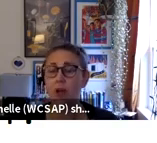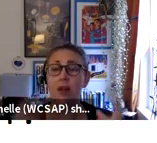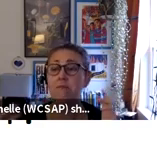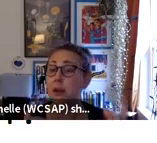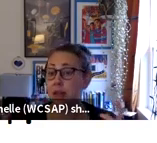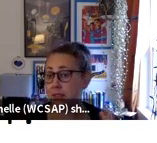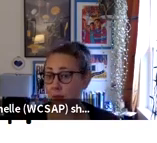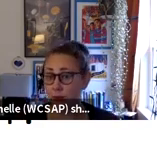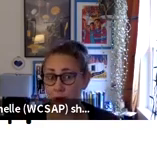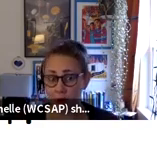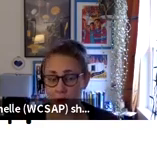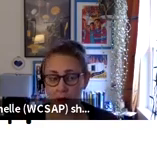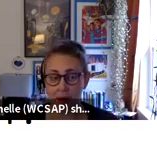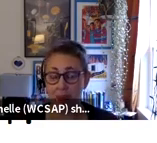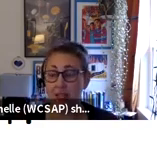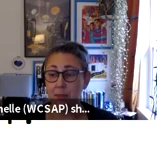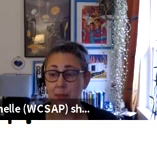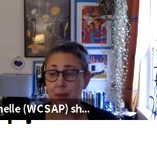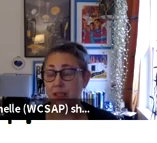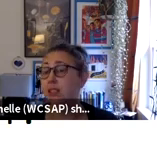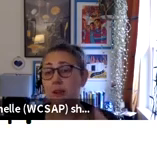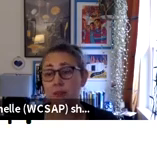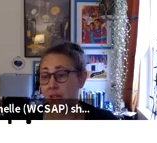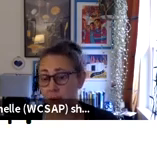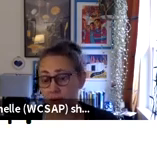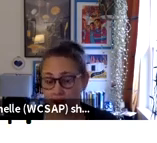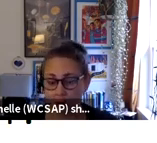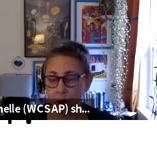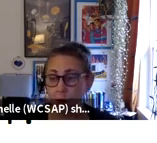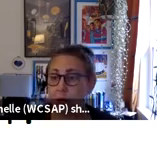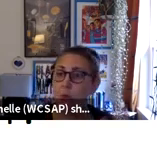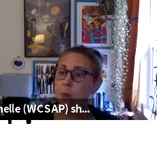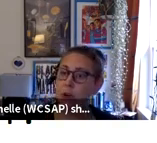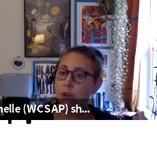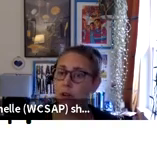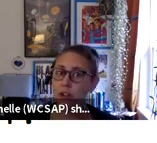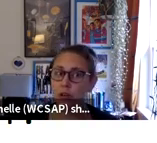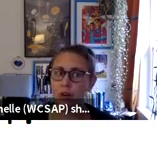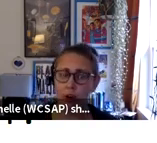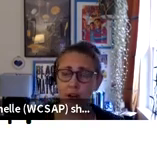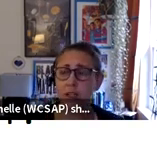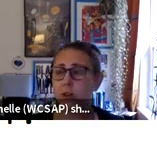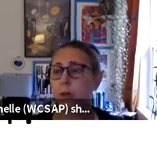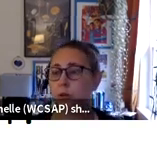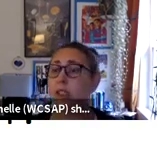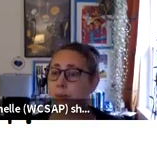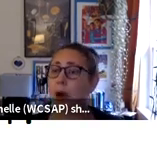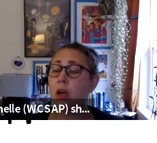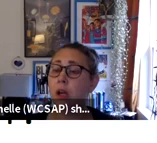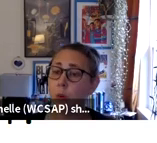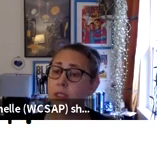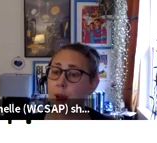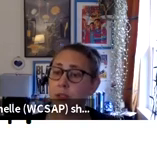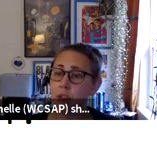So maybe that's helpful for you, but that's something that's been very helpful for me when working with young children or hearing terrible stories